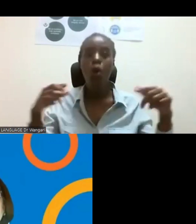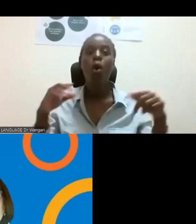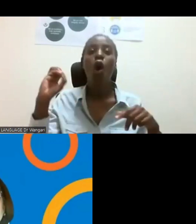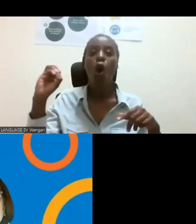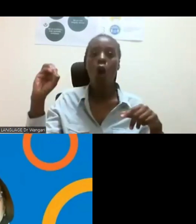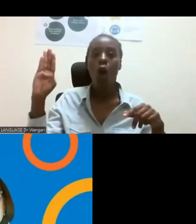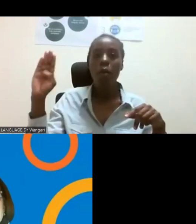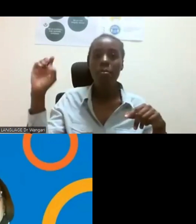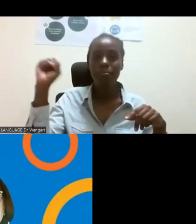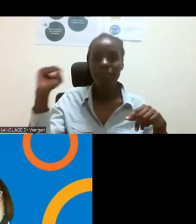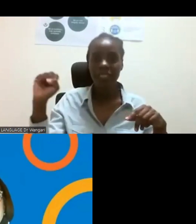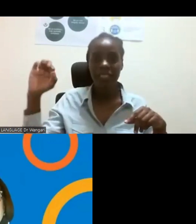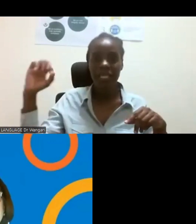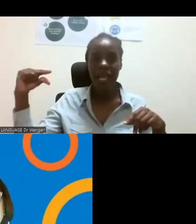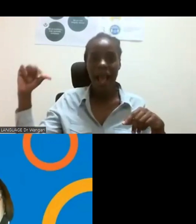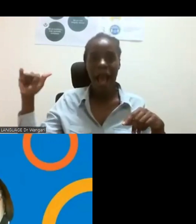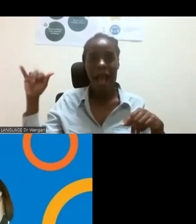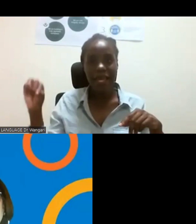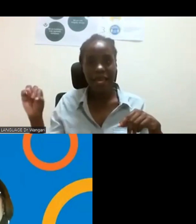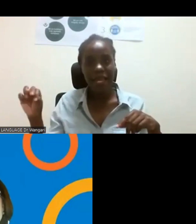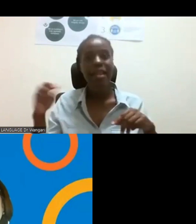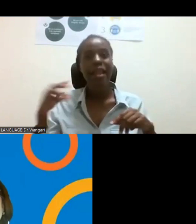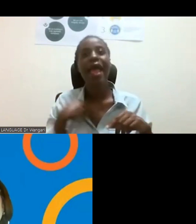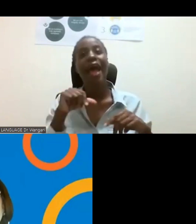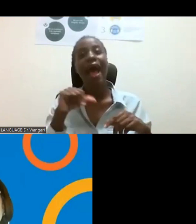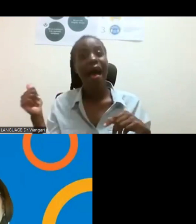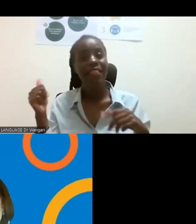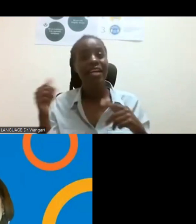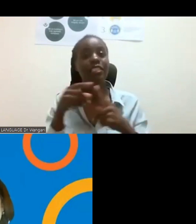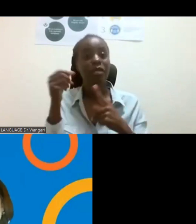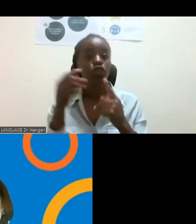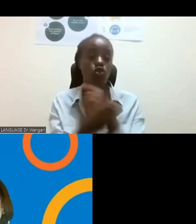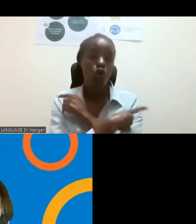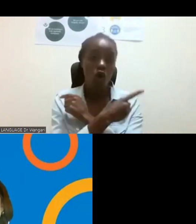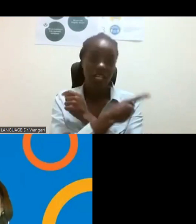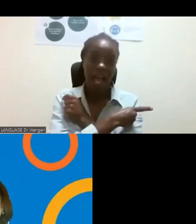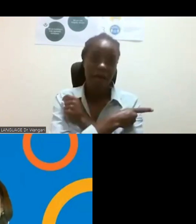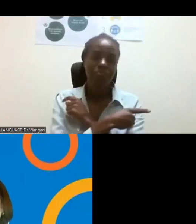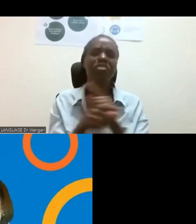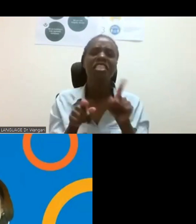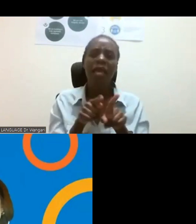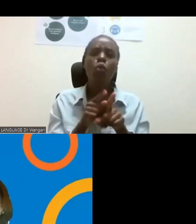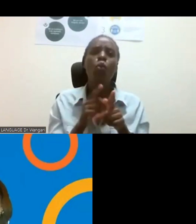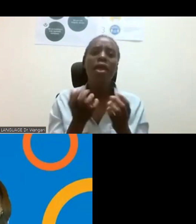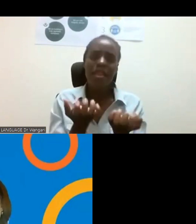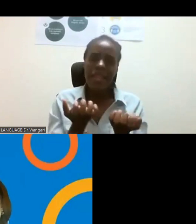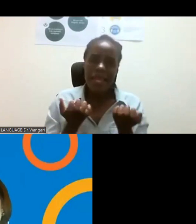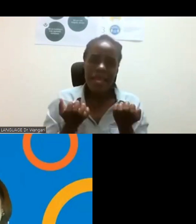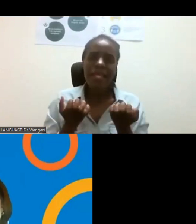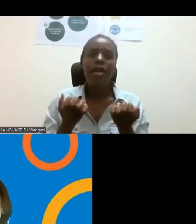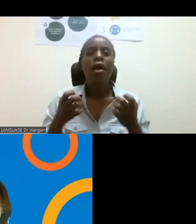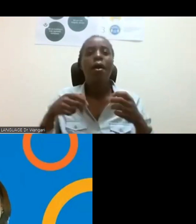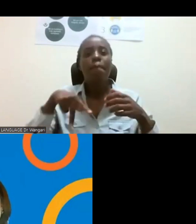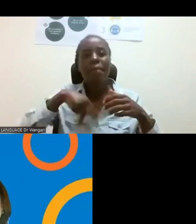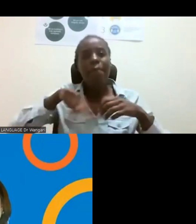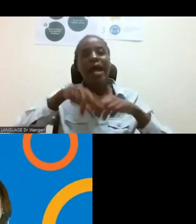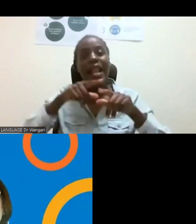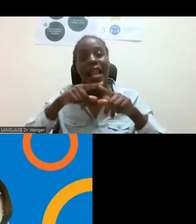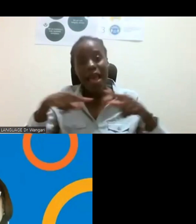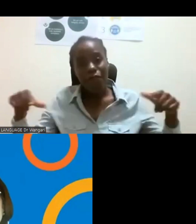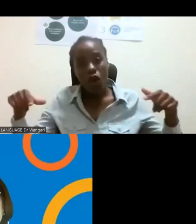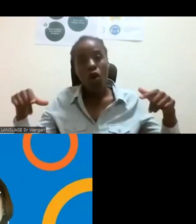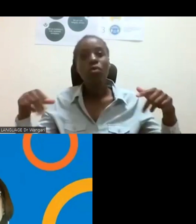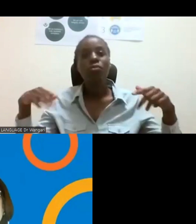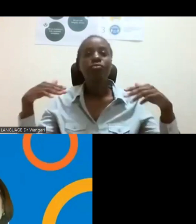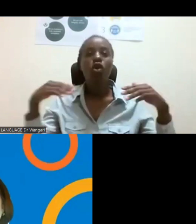But what we really need to make sure is that the frontline health workers who are working at primary care level, who are in the communities, part of the communities where